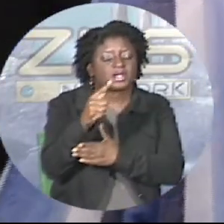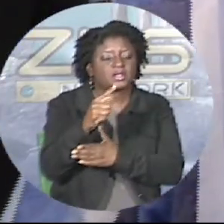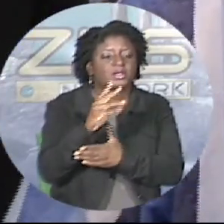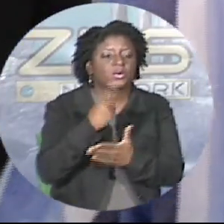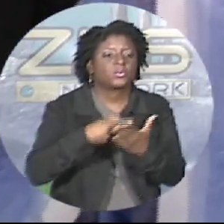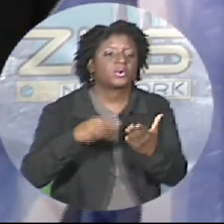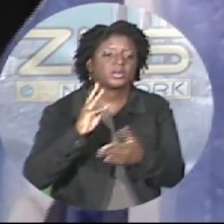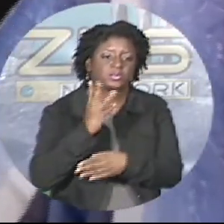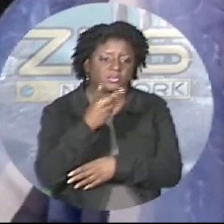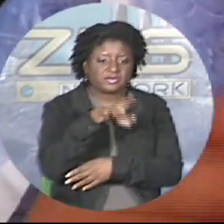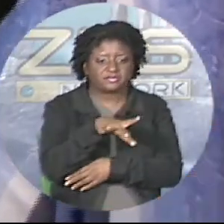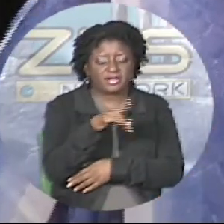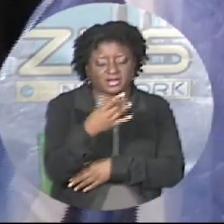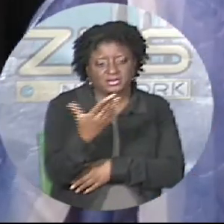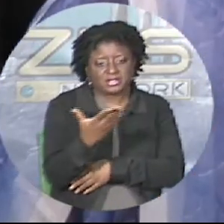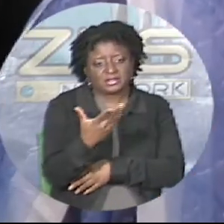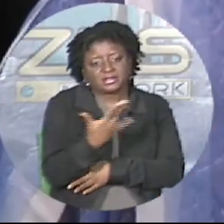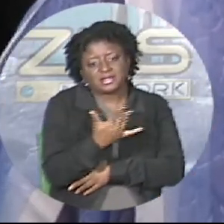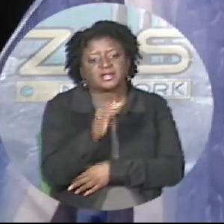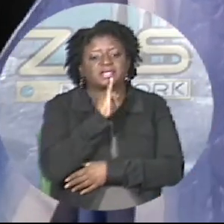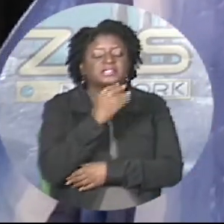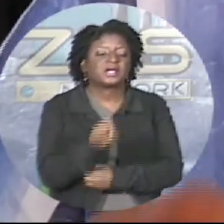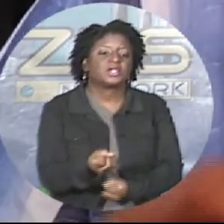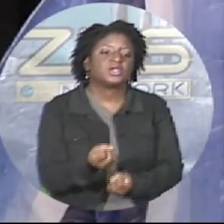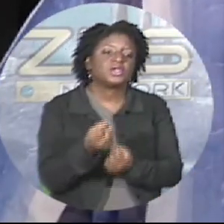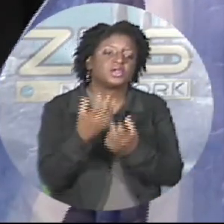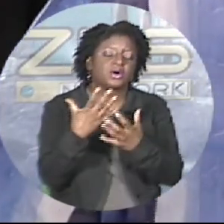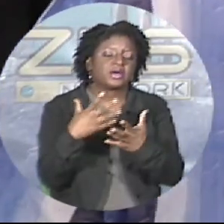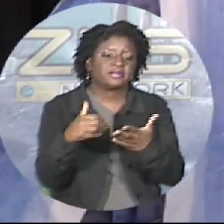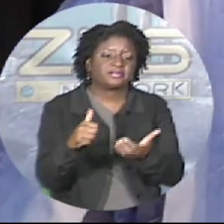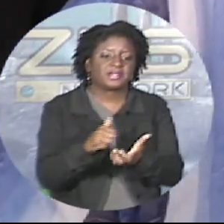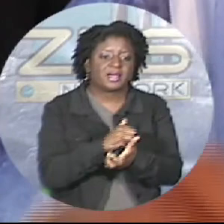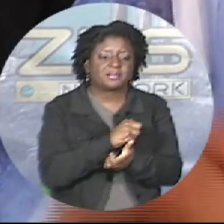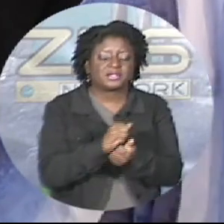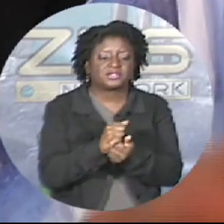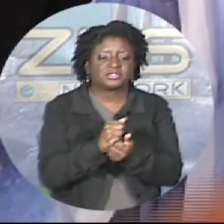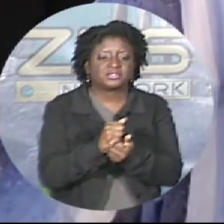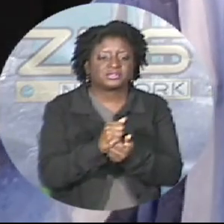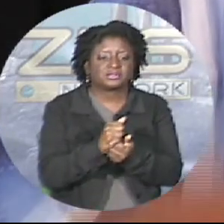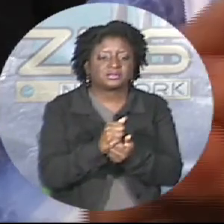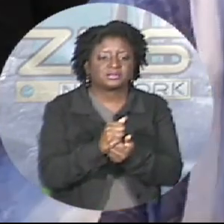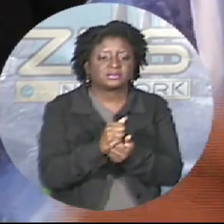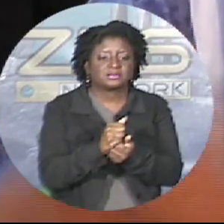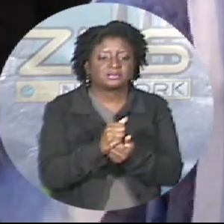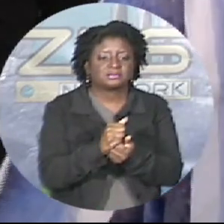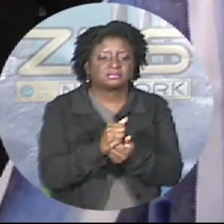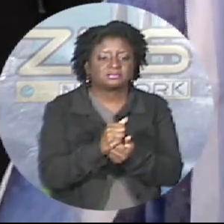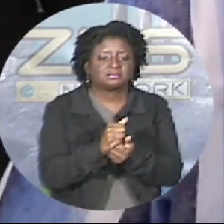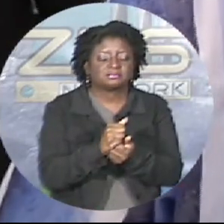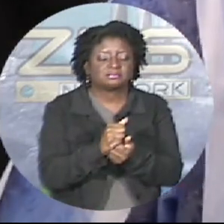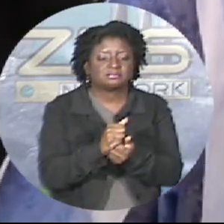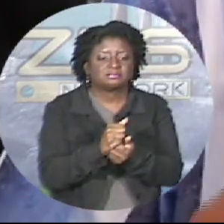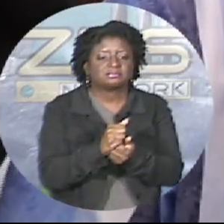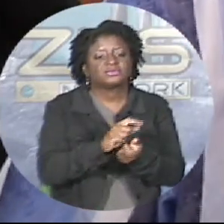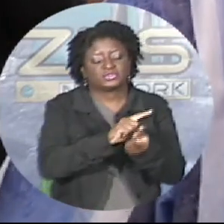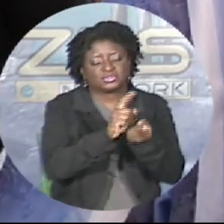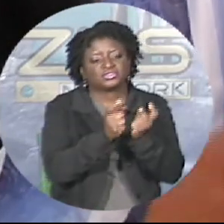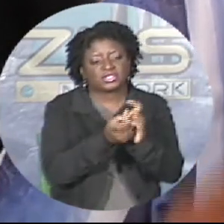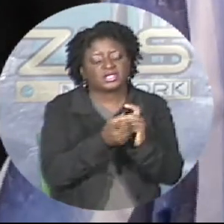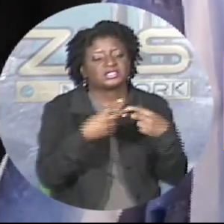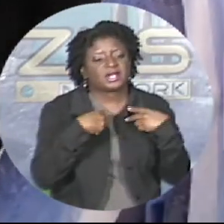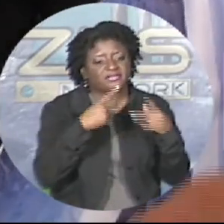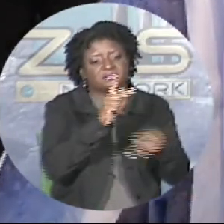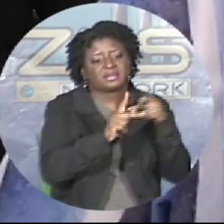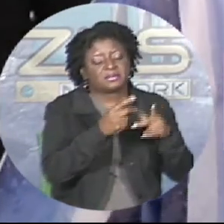is that there's a lot of damage. That rather than just have people come out on an ad hoc basis, we should have a